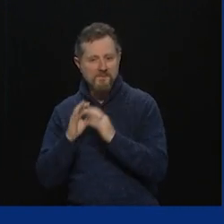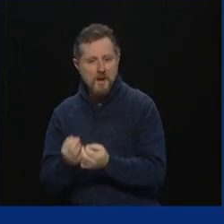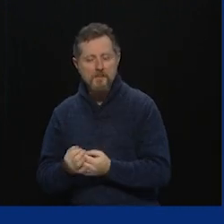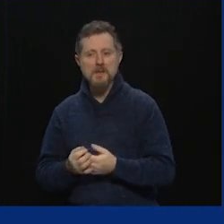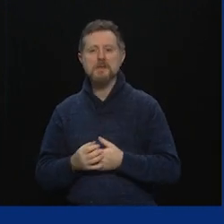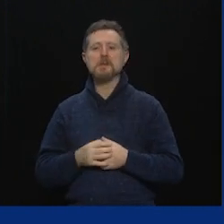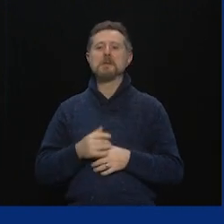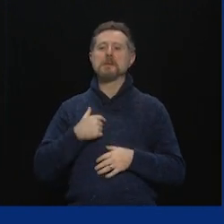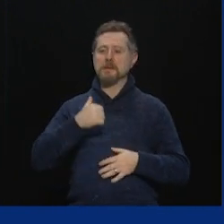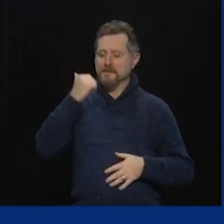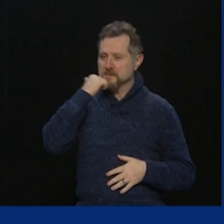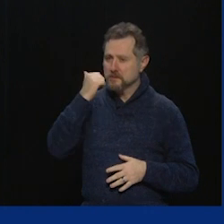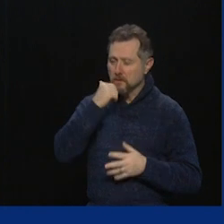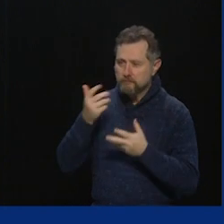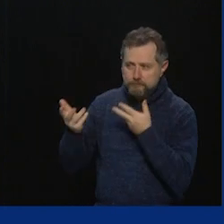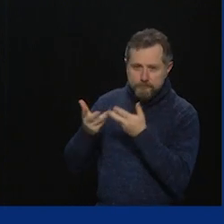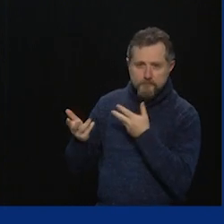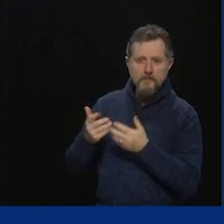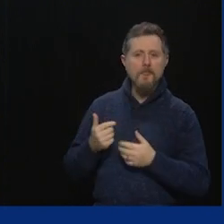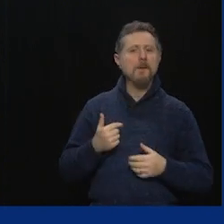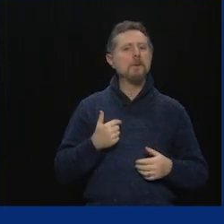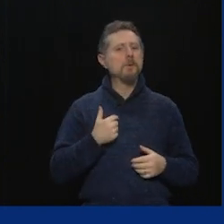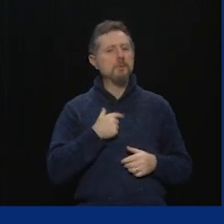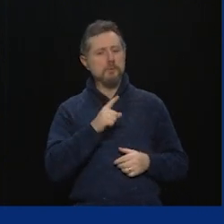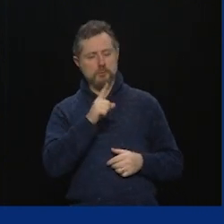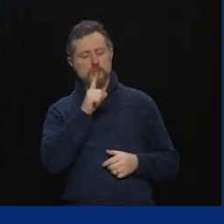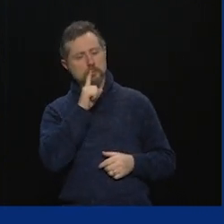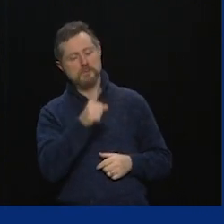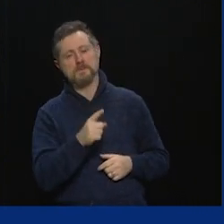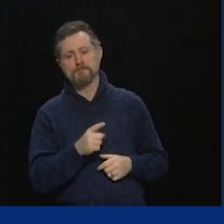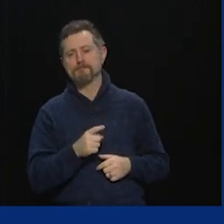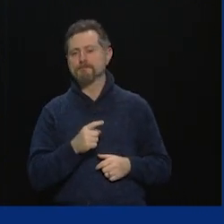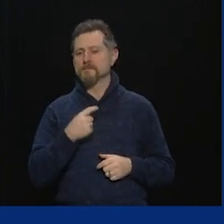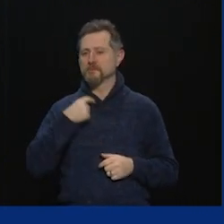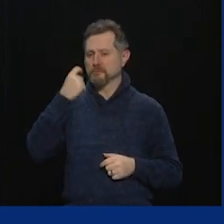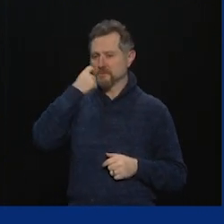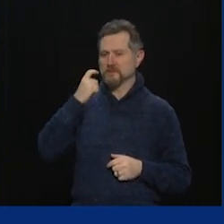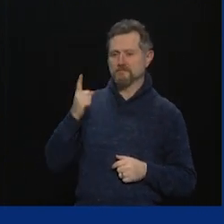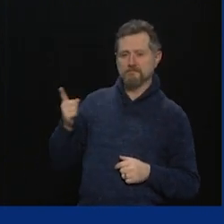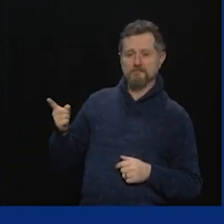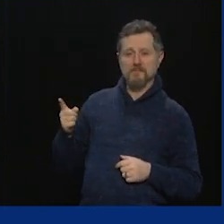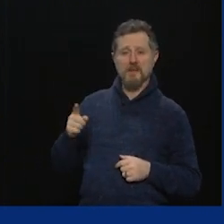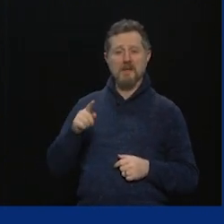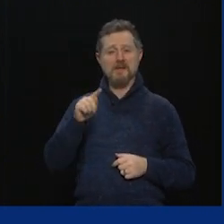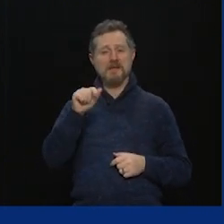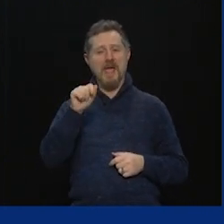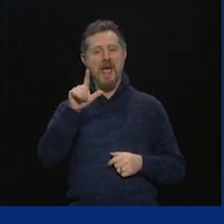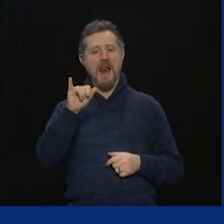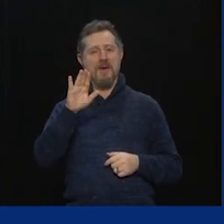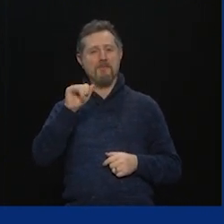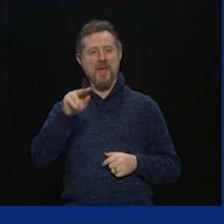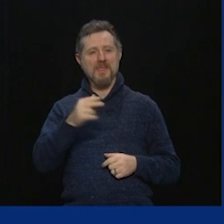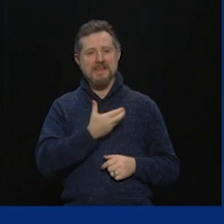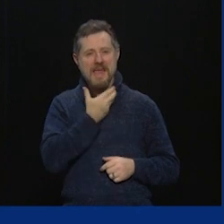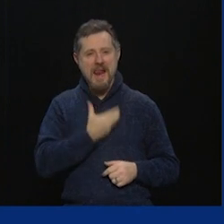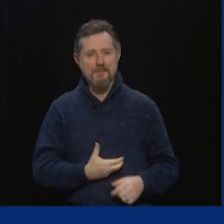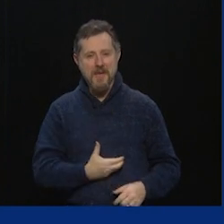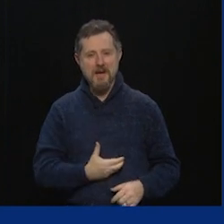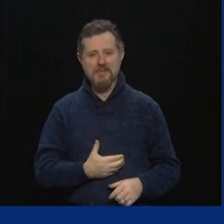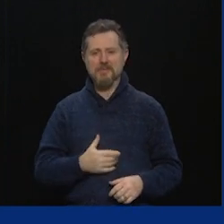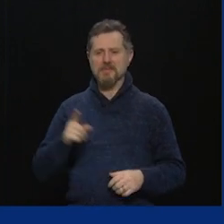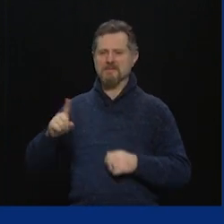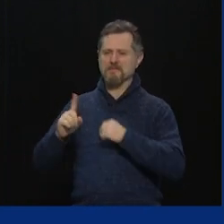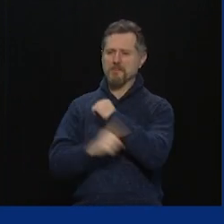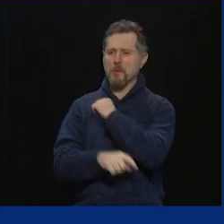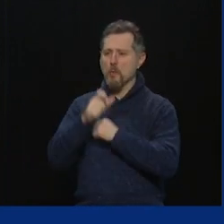same. They were recently prosecuted by the Taliban for working with the US government and with the former government. And